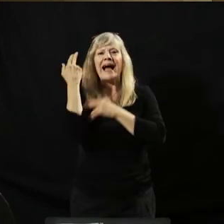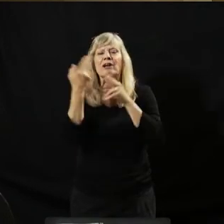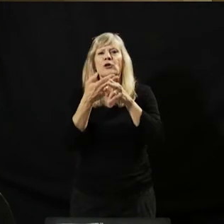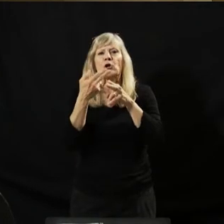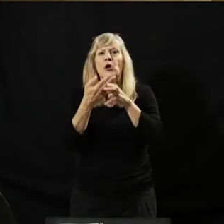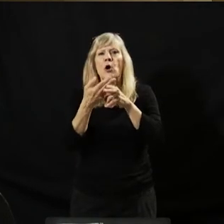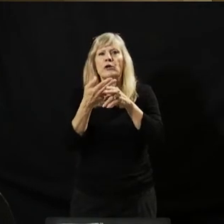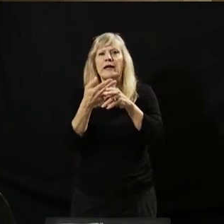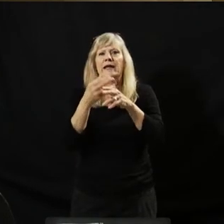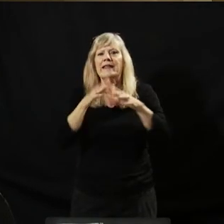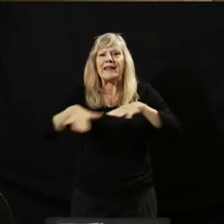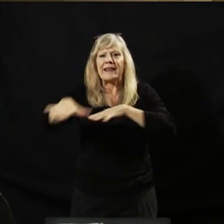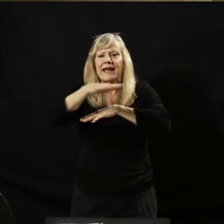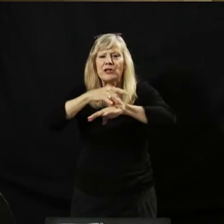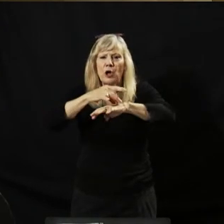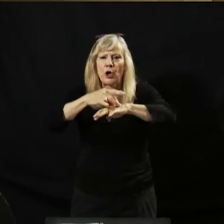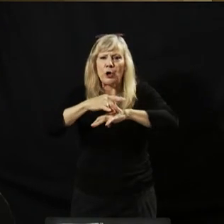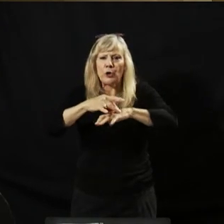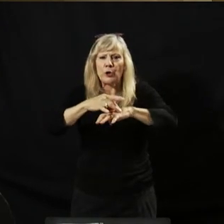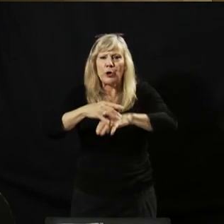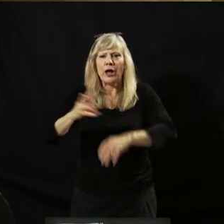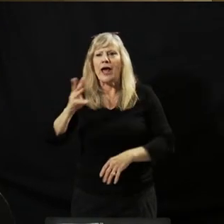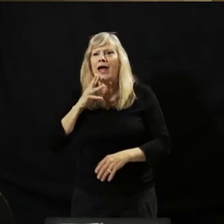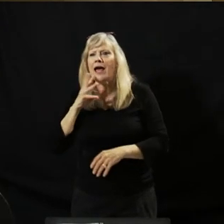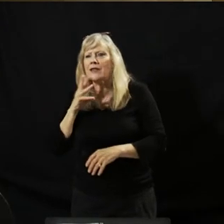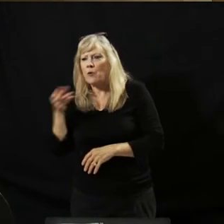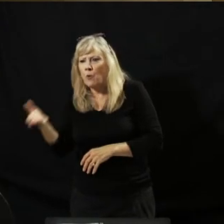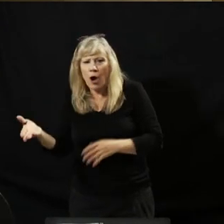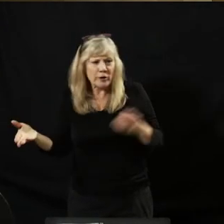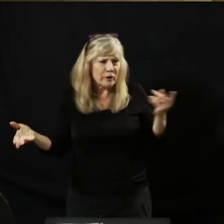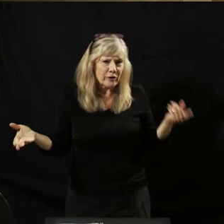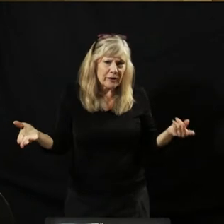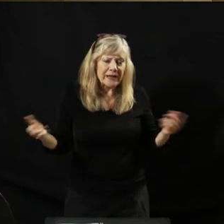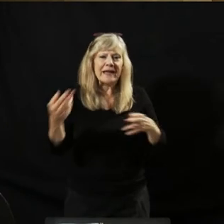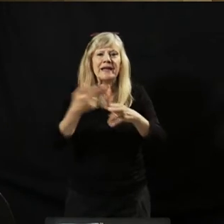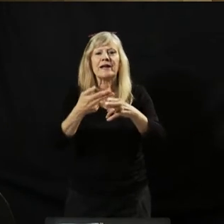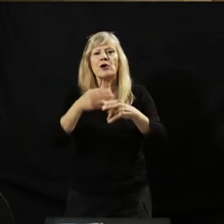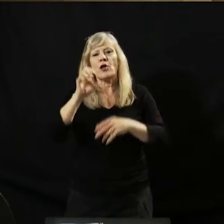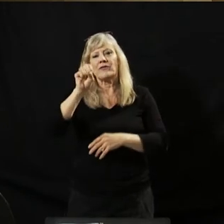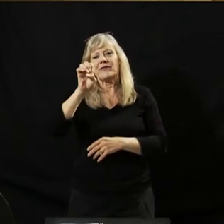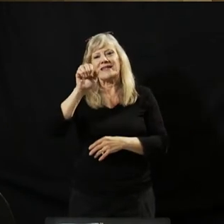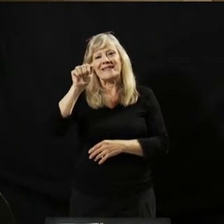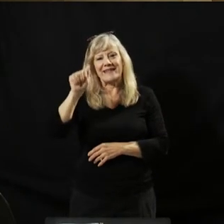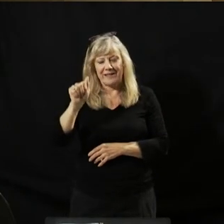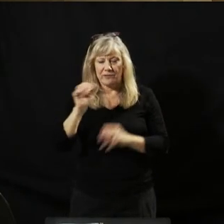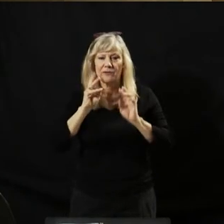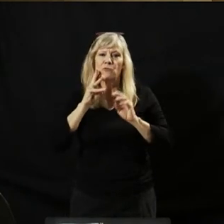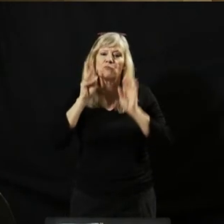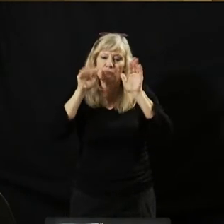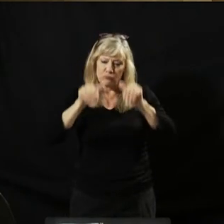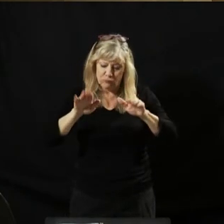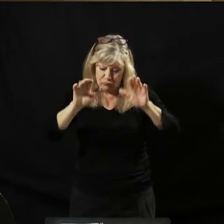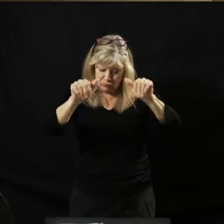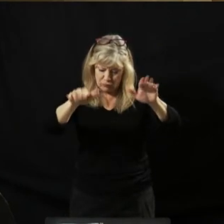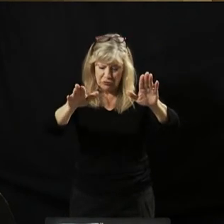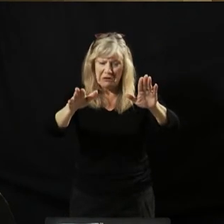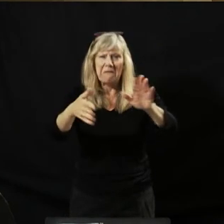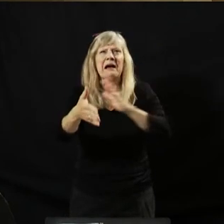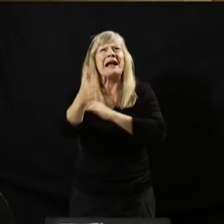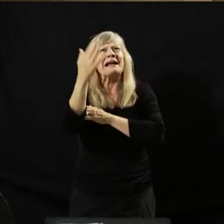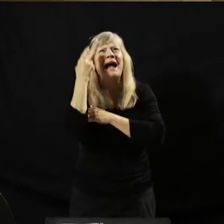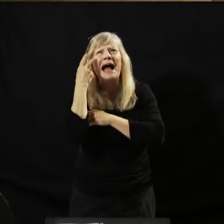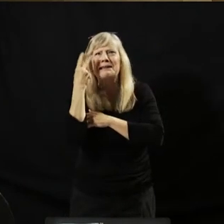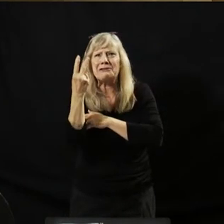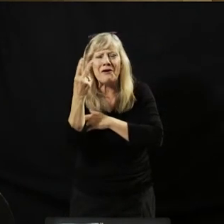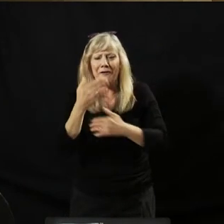land earth, and the basin of the water he called the sea. God saw how good it